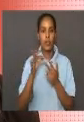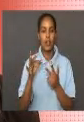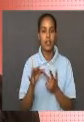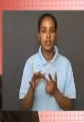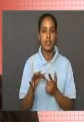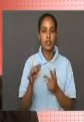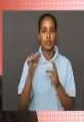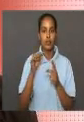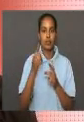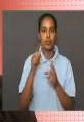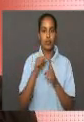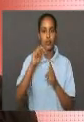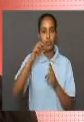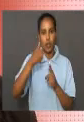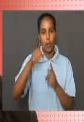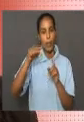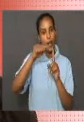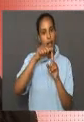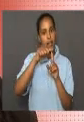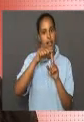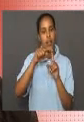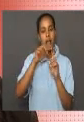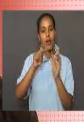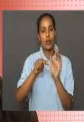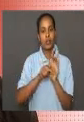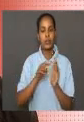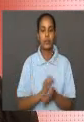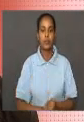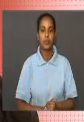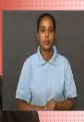preference to the sodium plus ions.